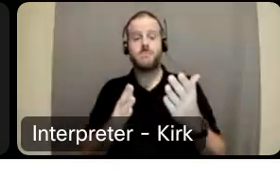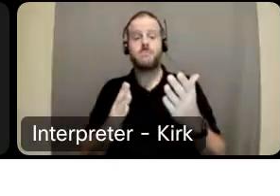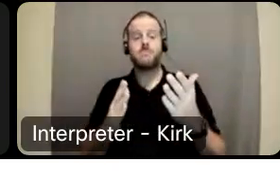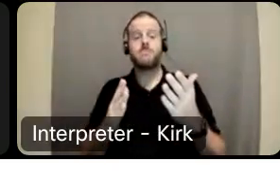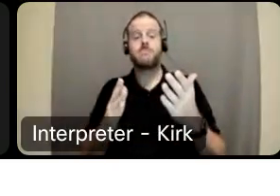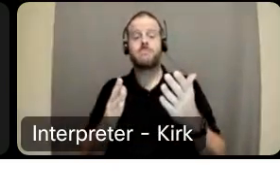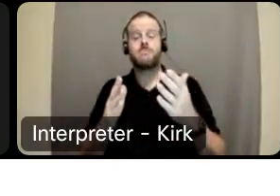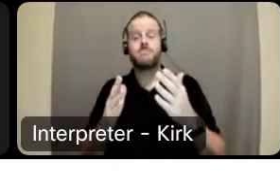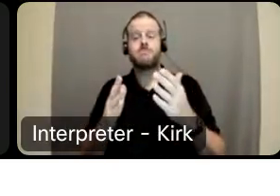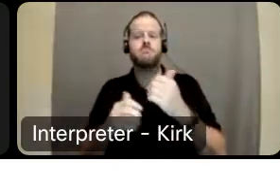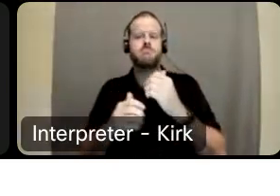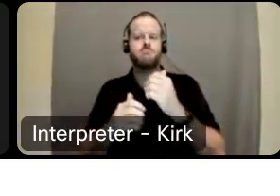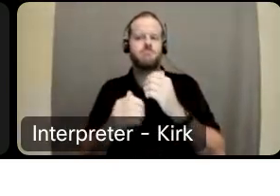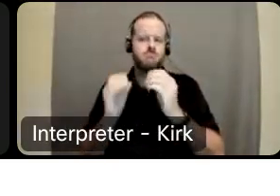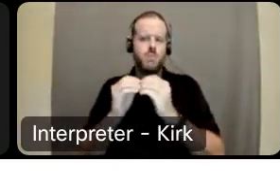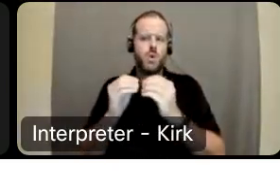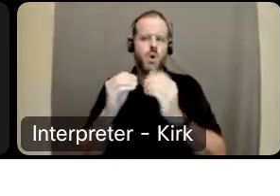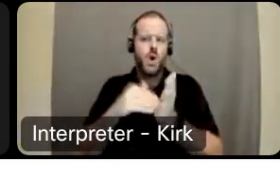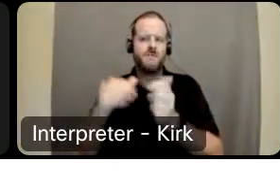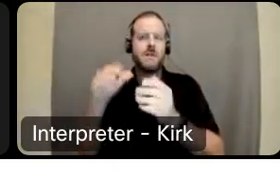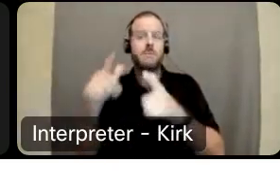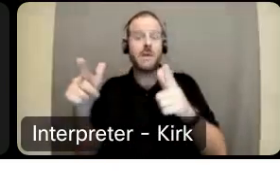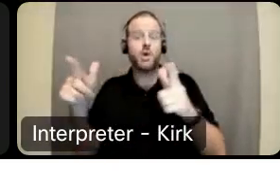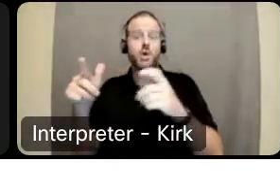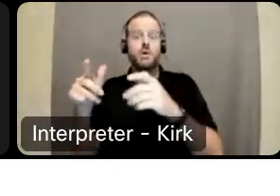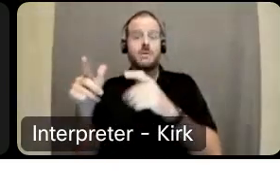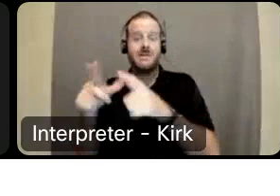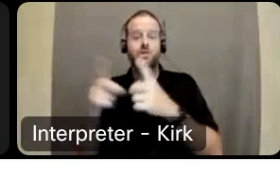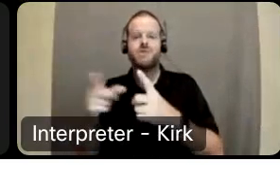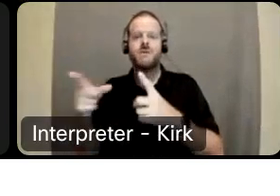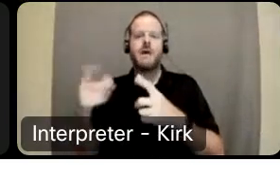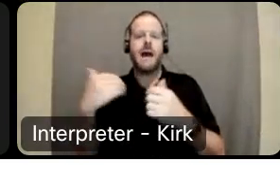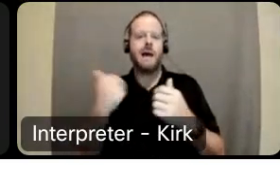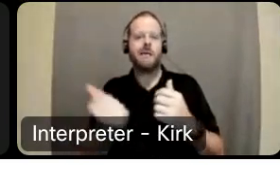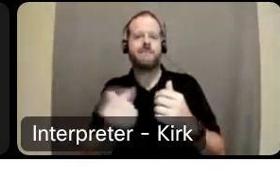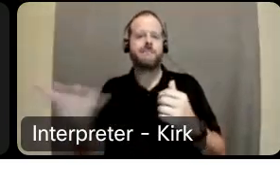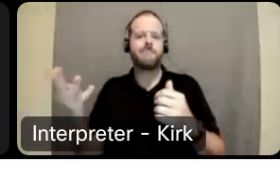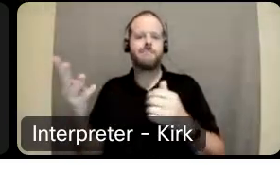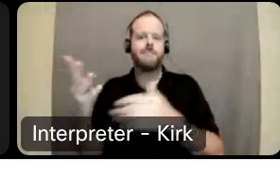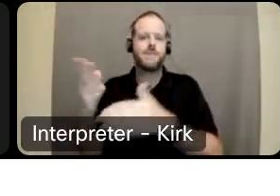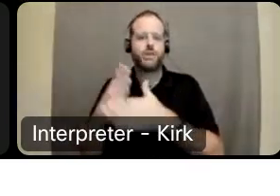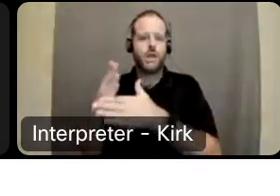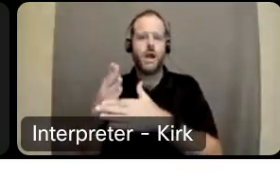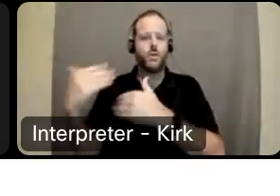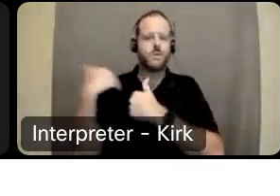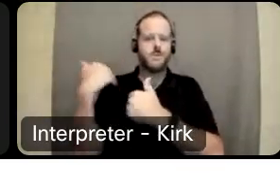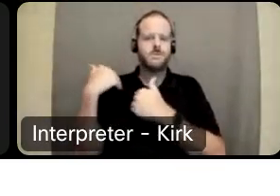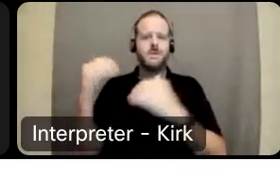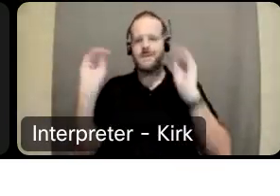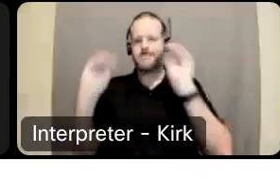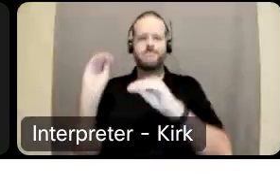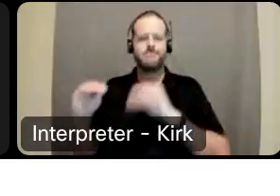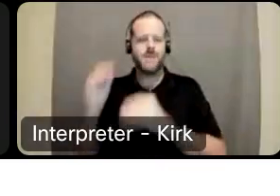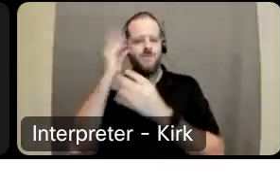More often, I think, especially in the larger districts, is this is sort of a shared experience or a shared responsibility, and the